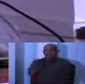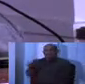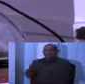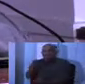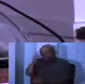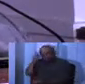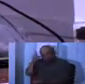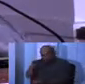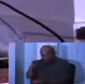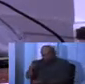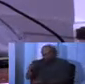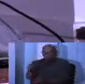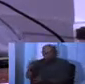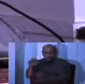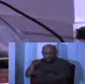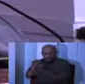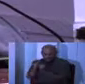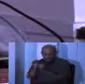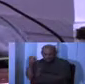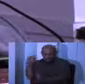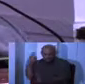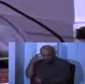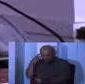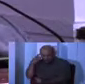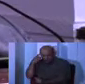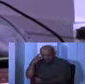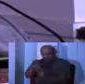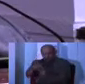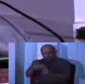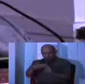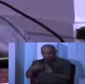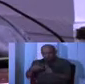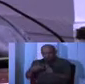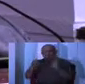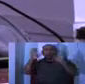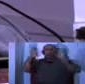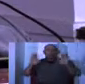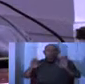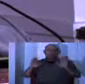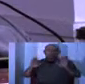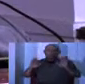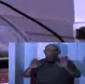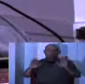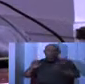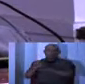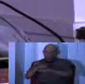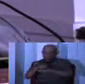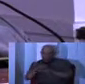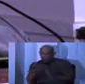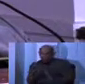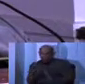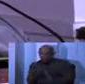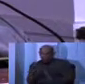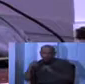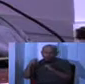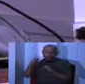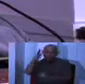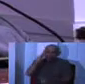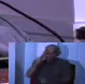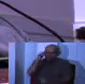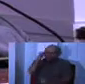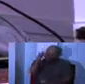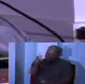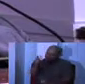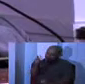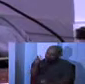government shall be upon his shoulder, and his name shall be called Wonderful, Counselor, Mighty God,